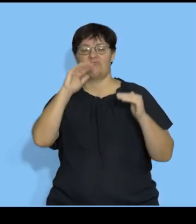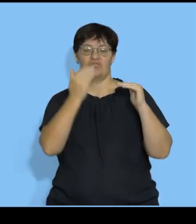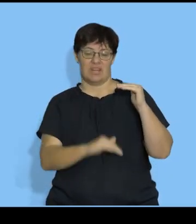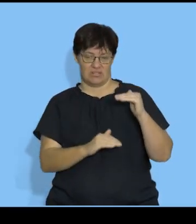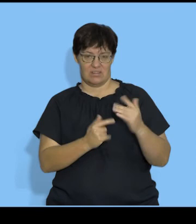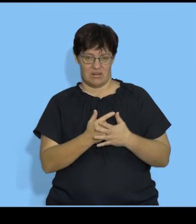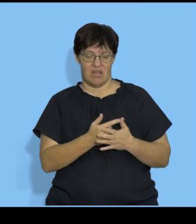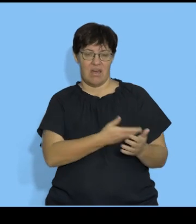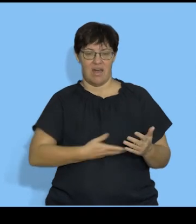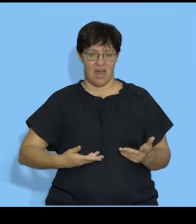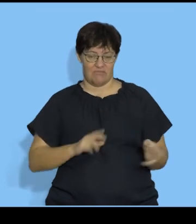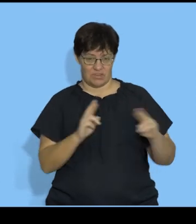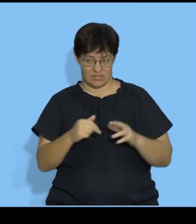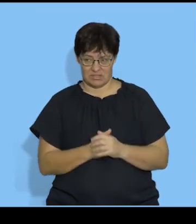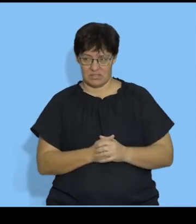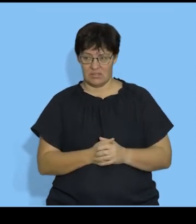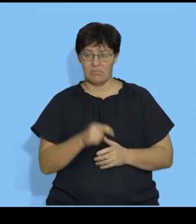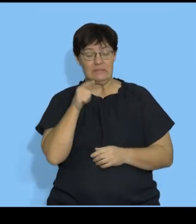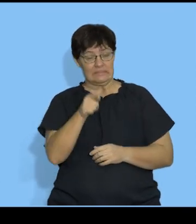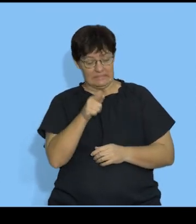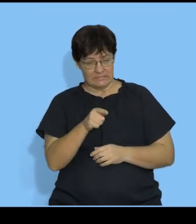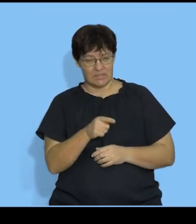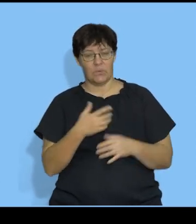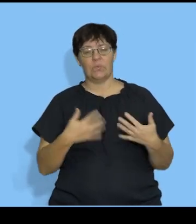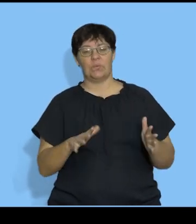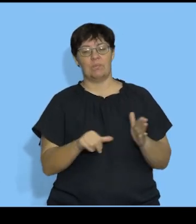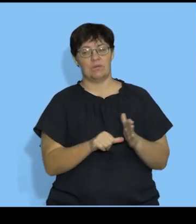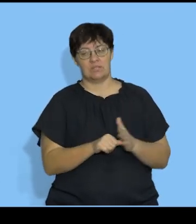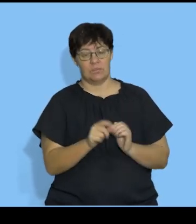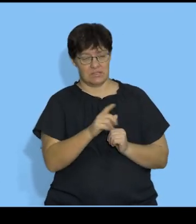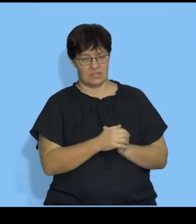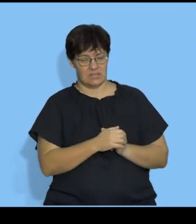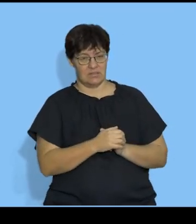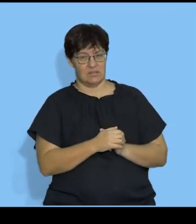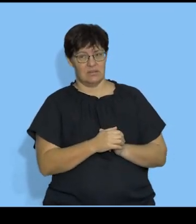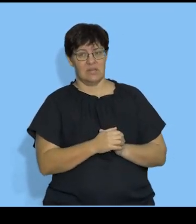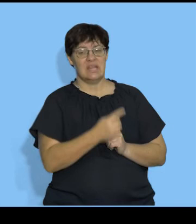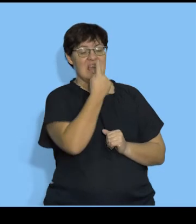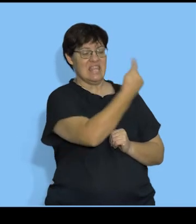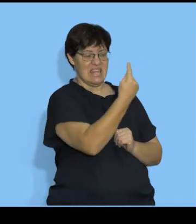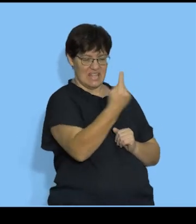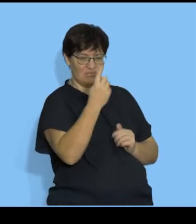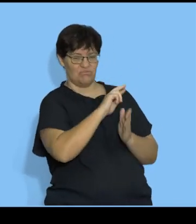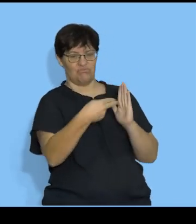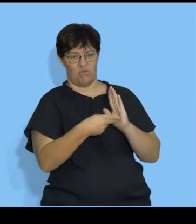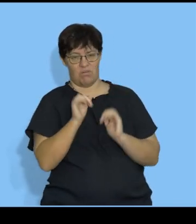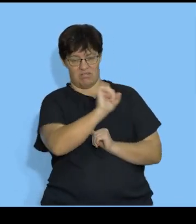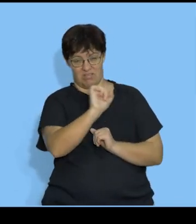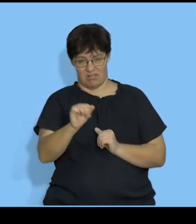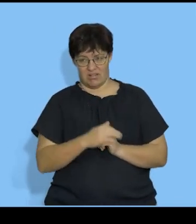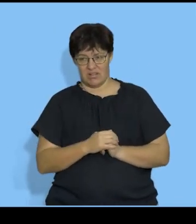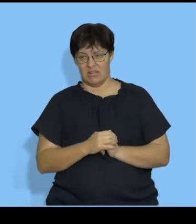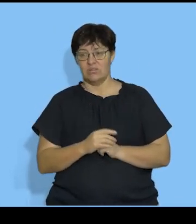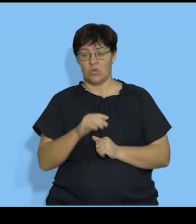half reaction. But of particular interest to us, again, is the role of each of these. So aluminium is a